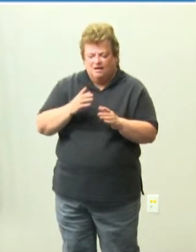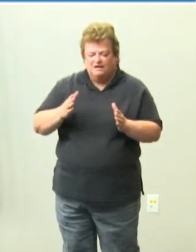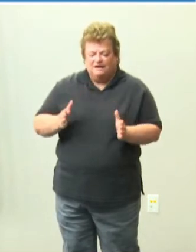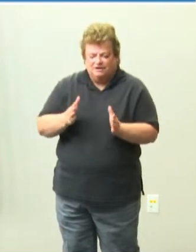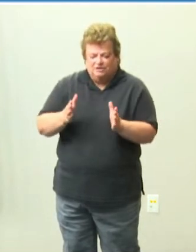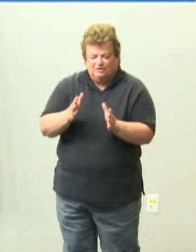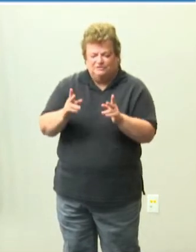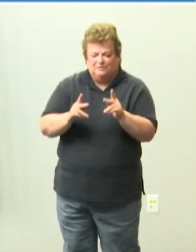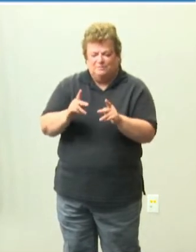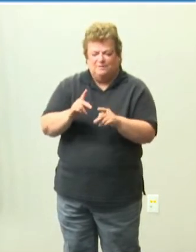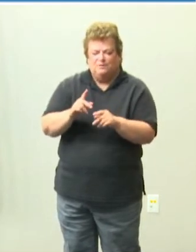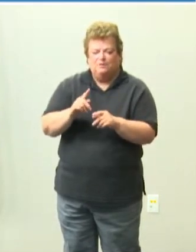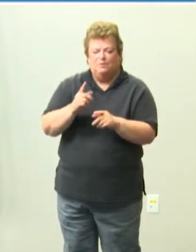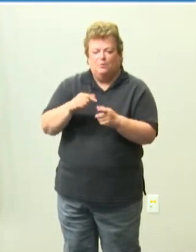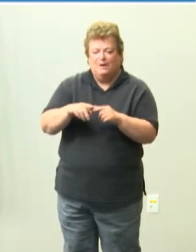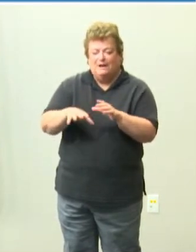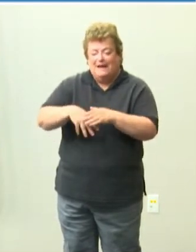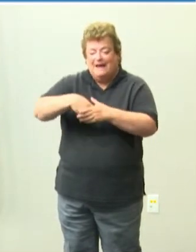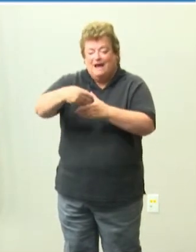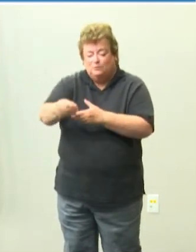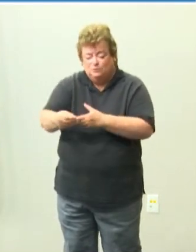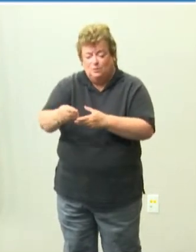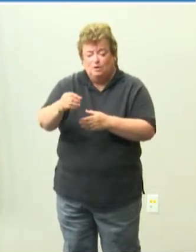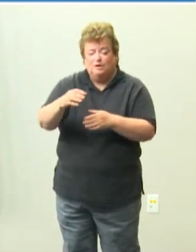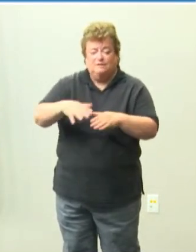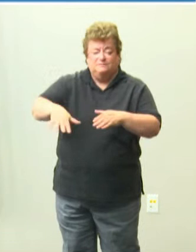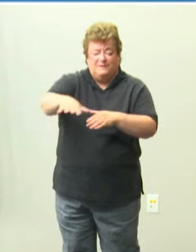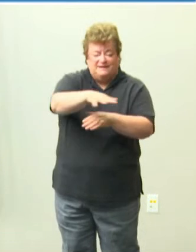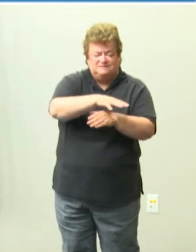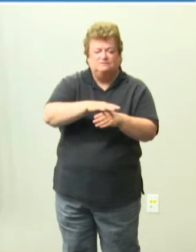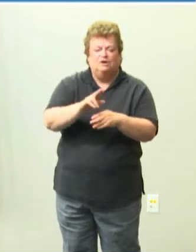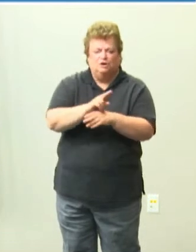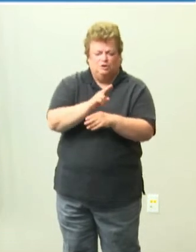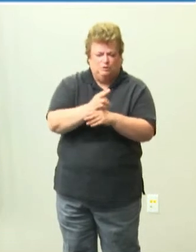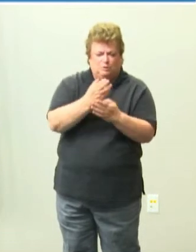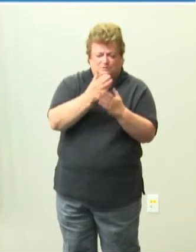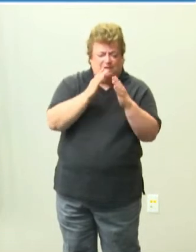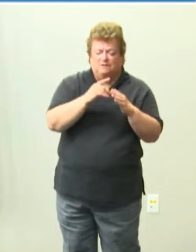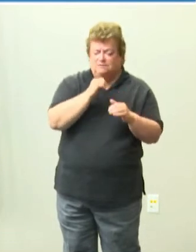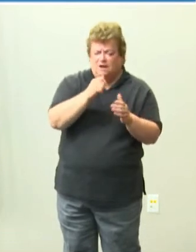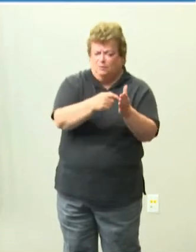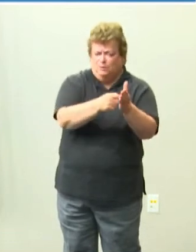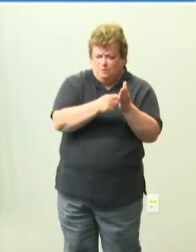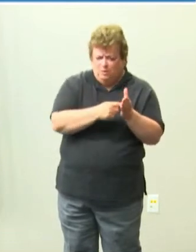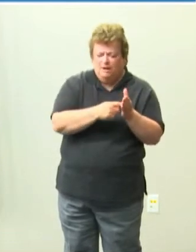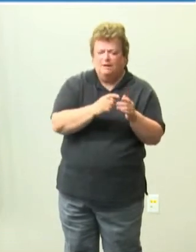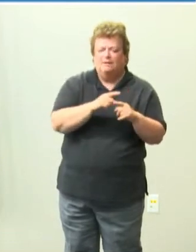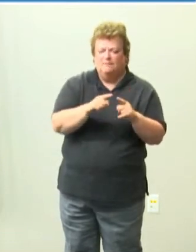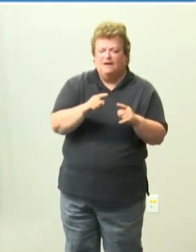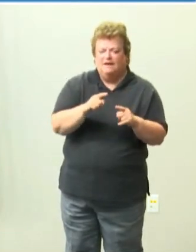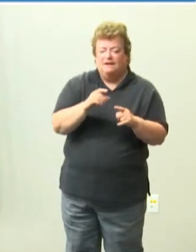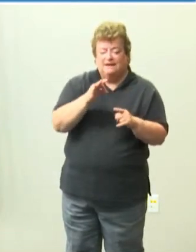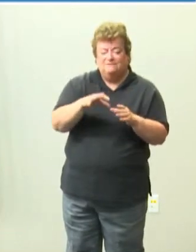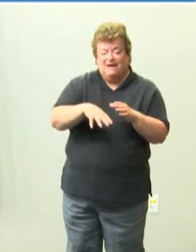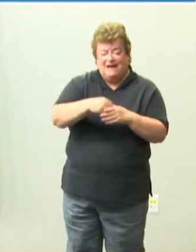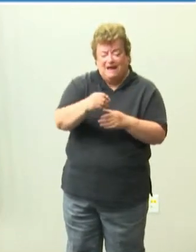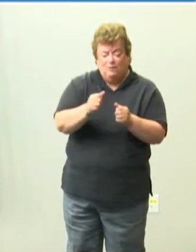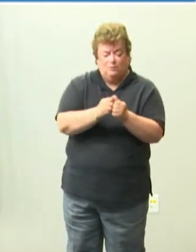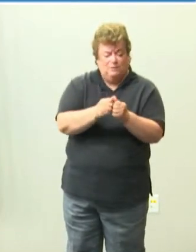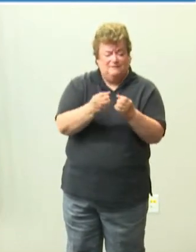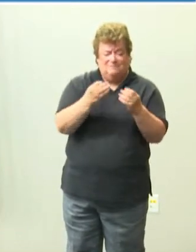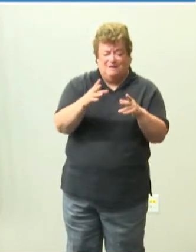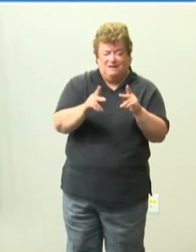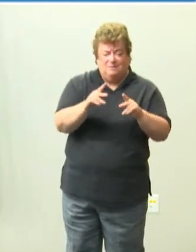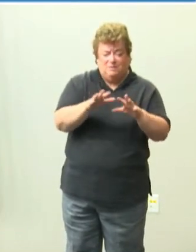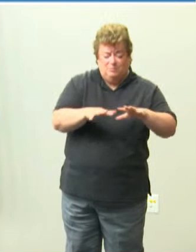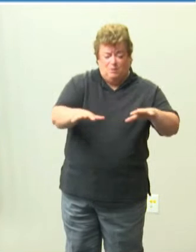wear a mask in crowded outdoor spaces. We're not requiring it, but people should be wearing a mask when they're in a crowded